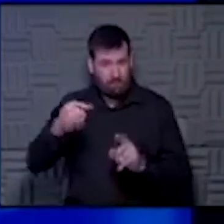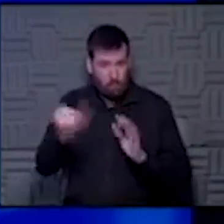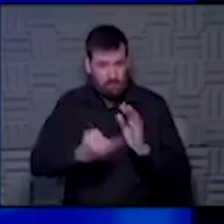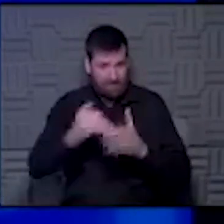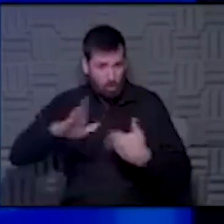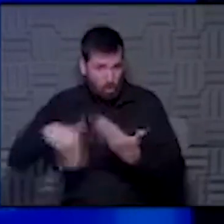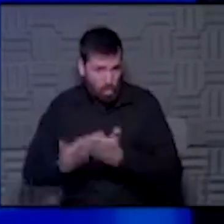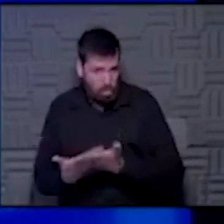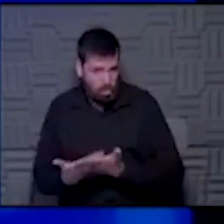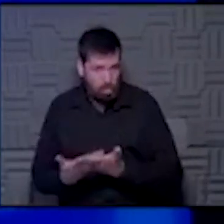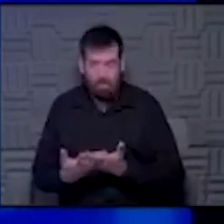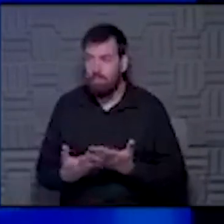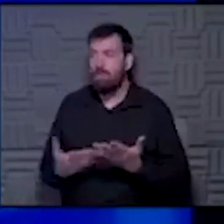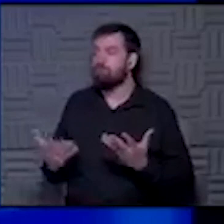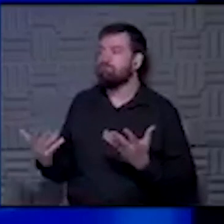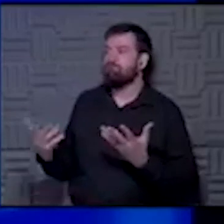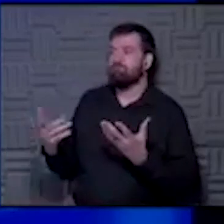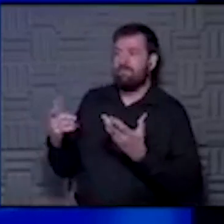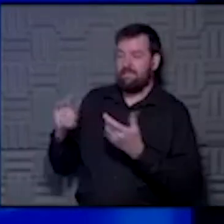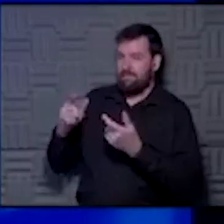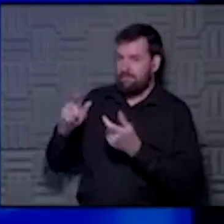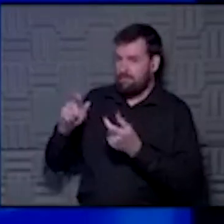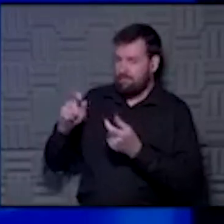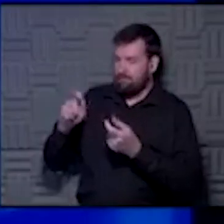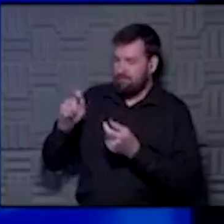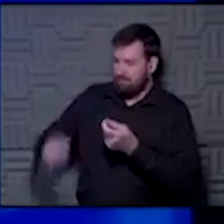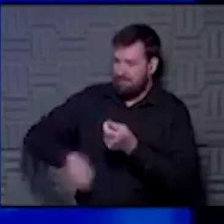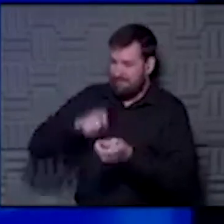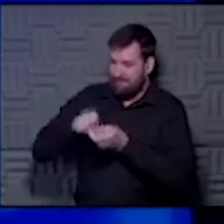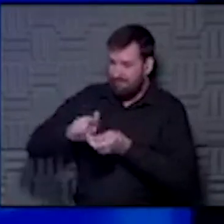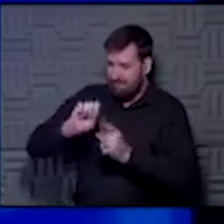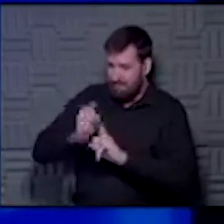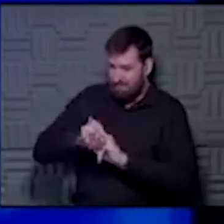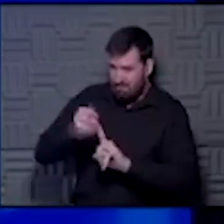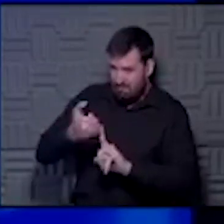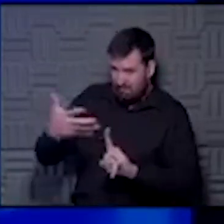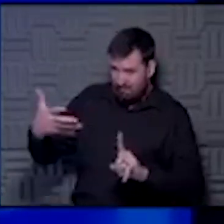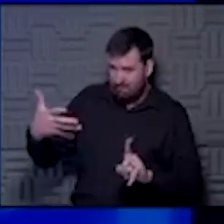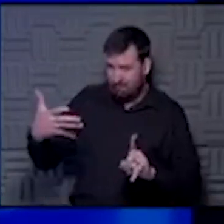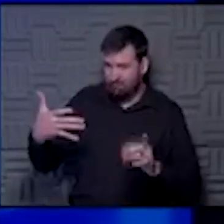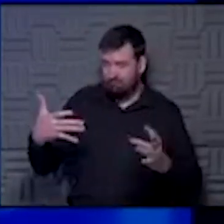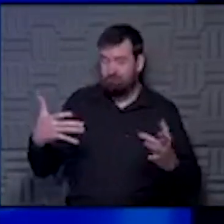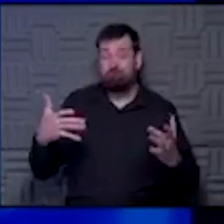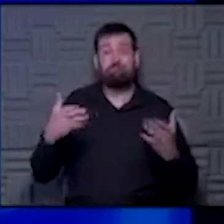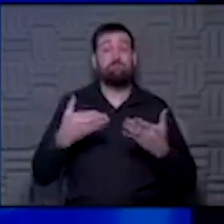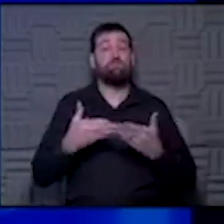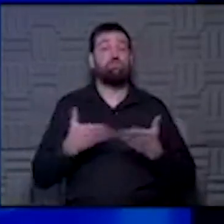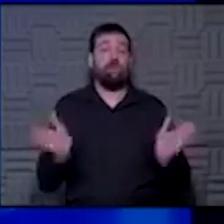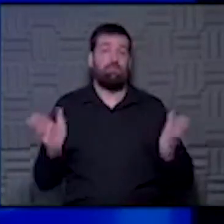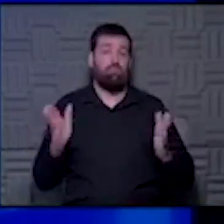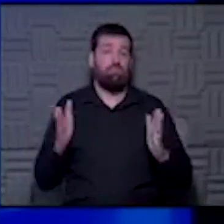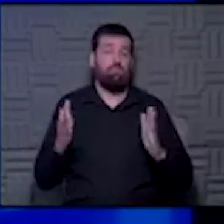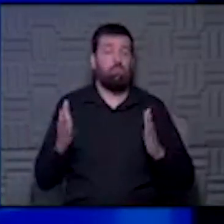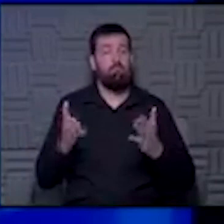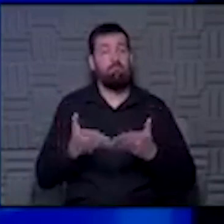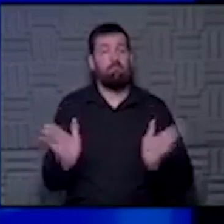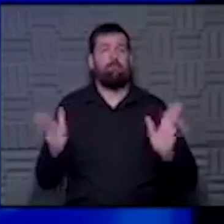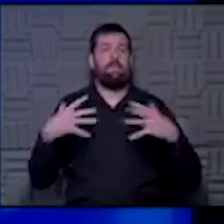So, tough question without knowing the specifics. In general, from a public health